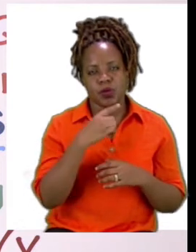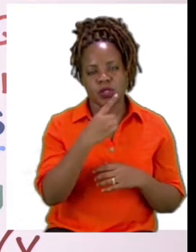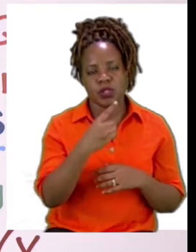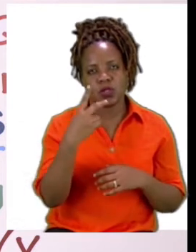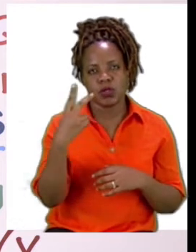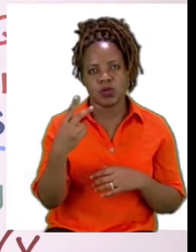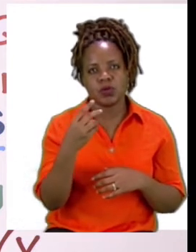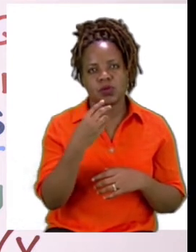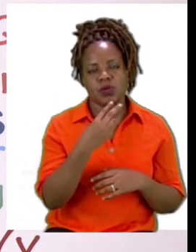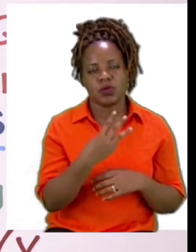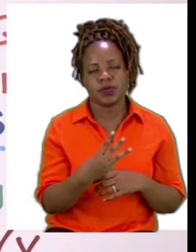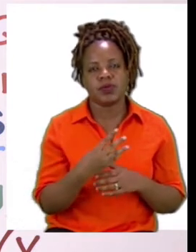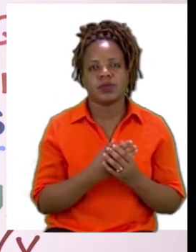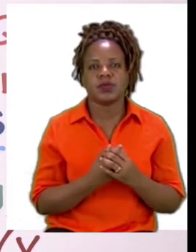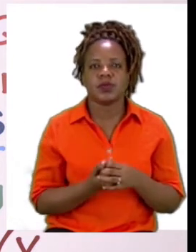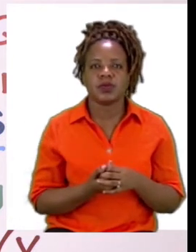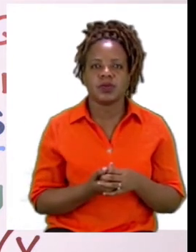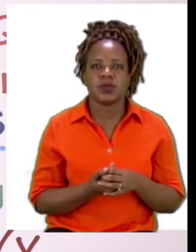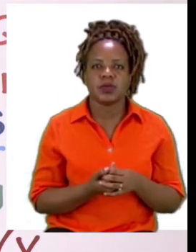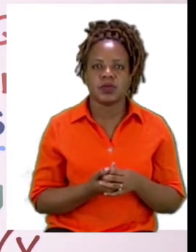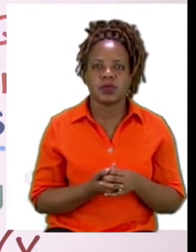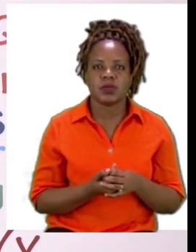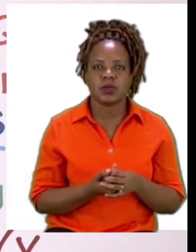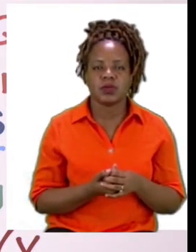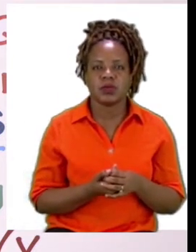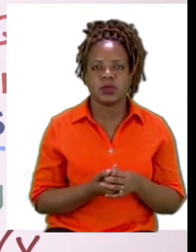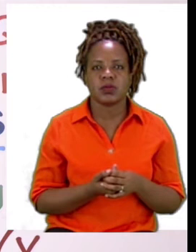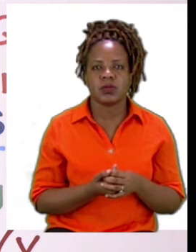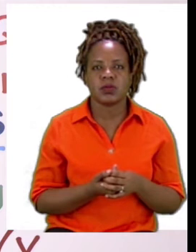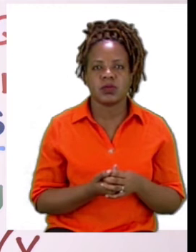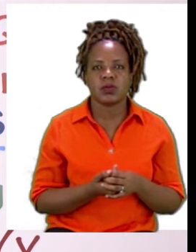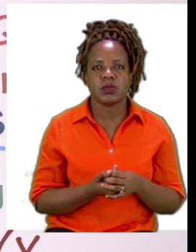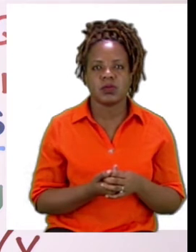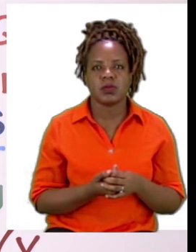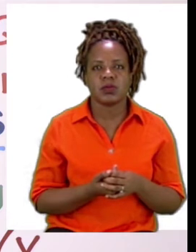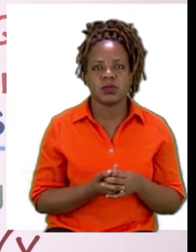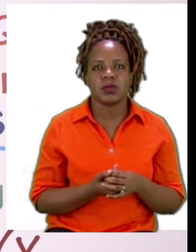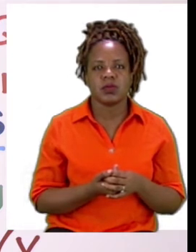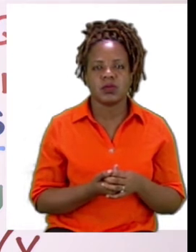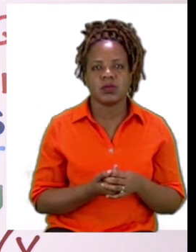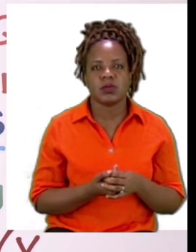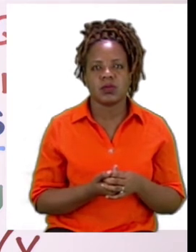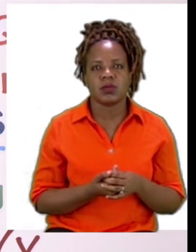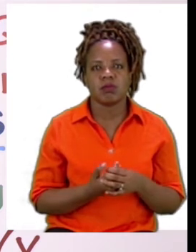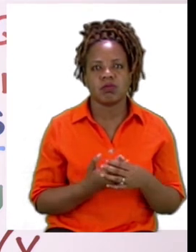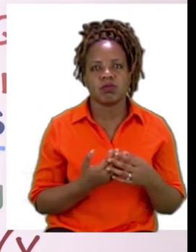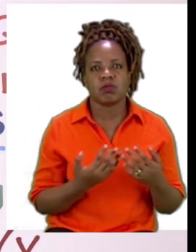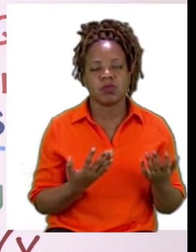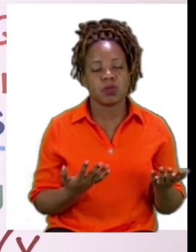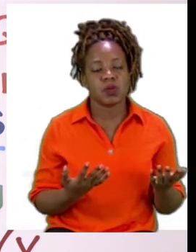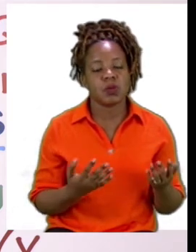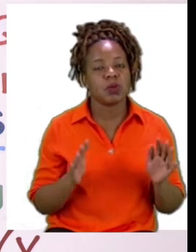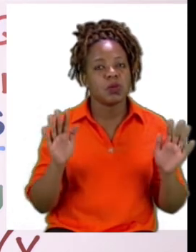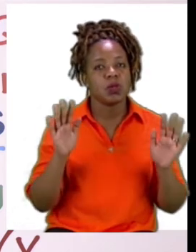1, 2, 3 parts. So each one is 1/4. But if we were to color all 3